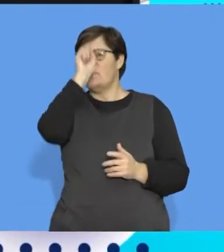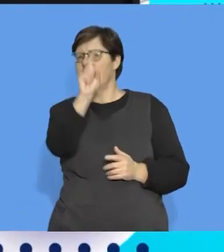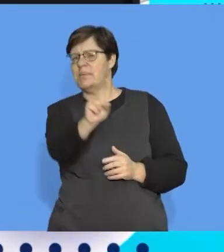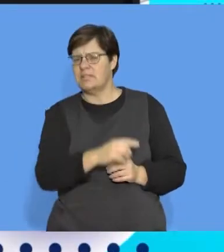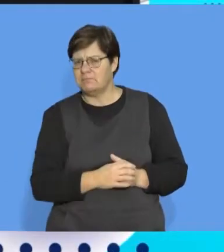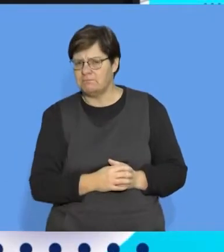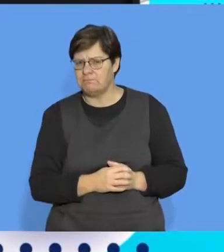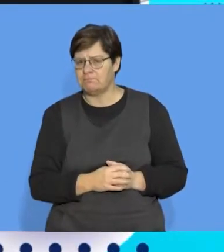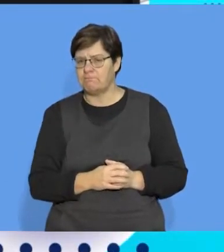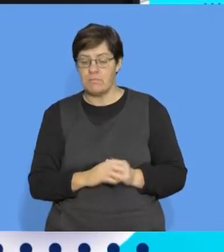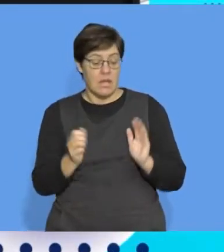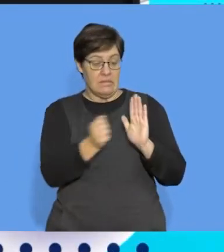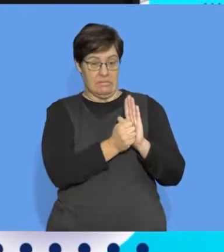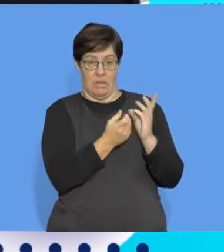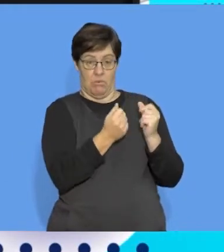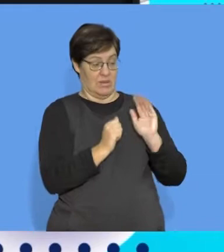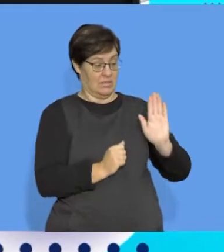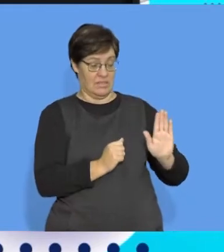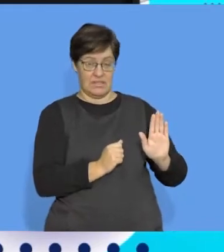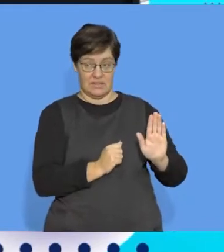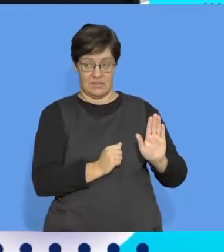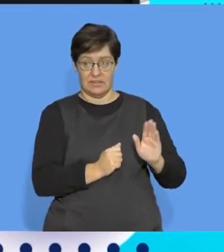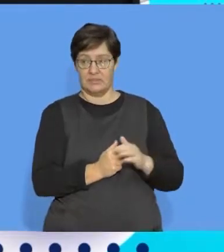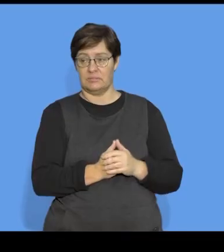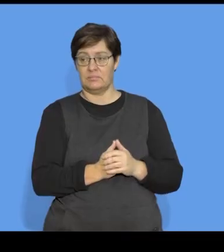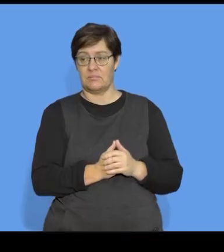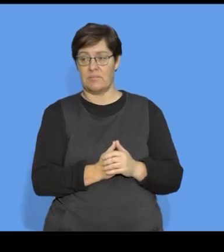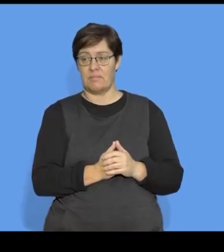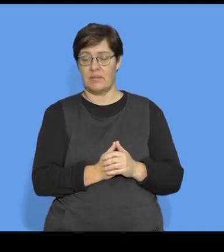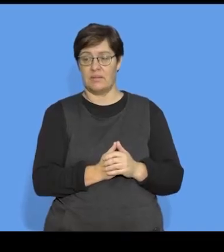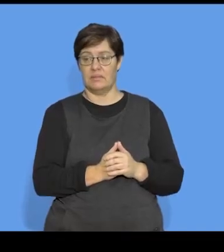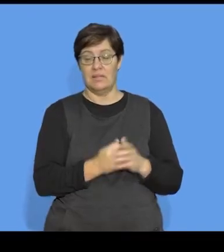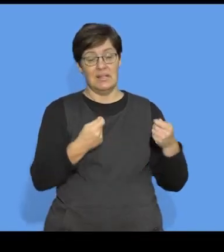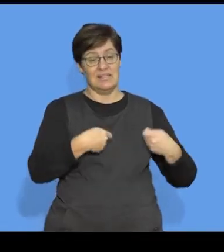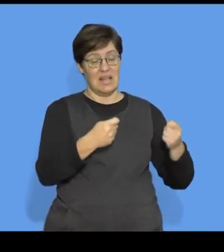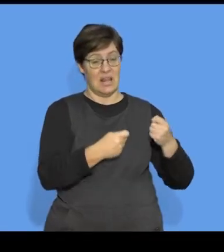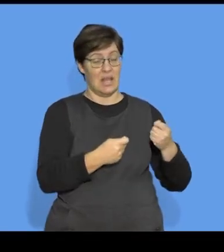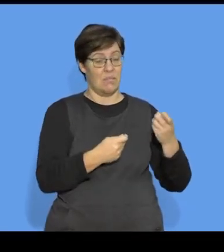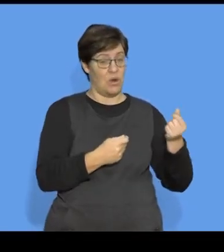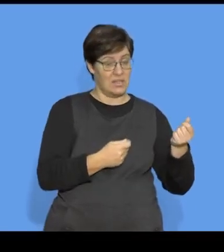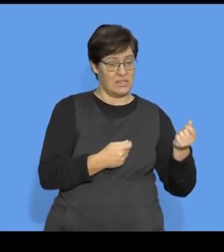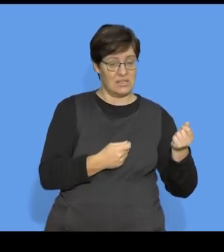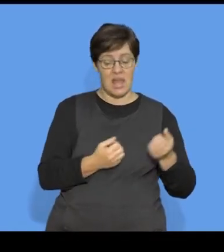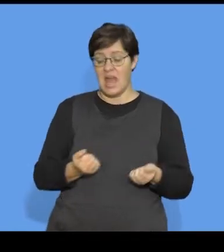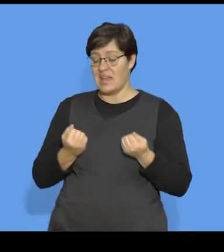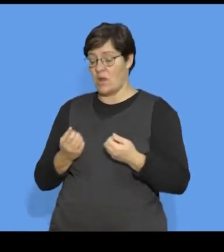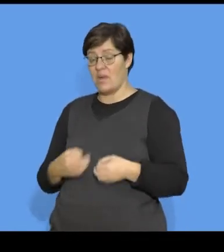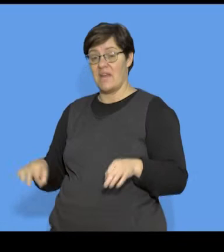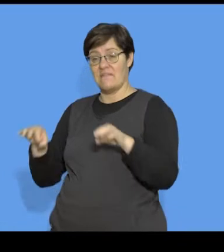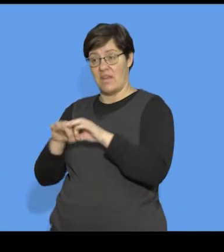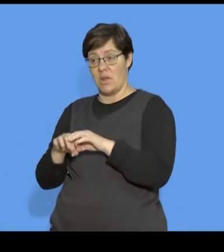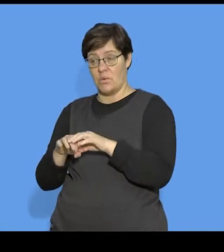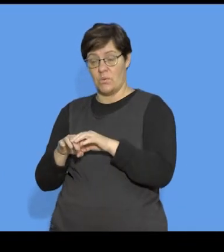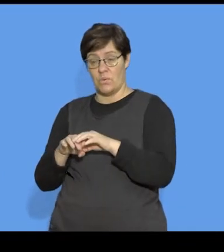remember? That if our selling price, let's write this down, if our selling price is greater than our carrying value, we're